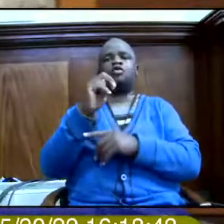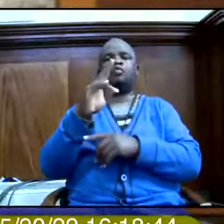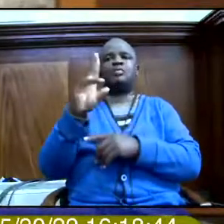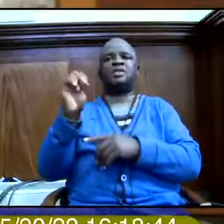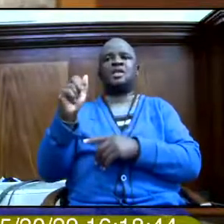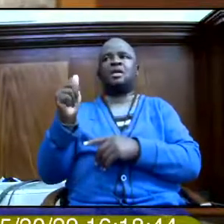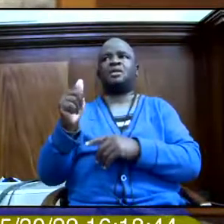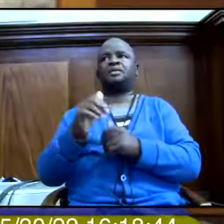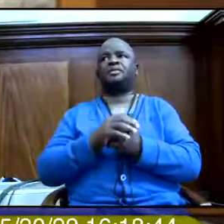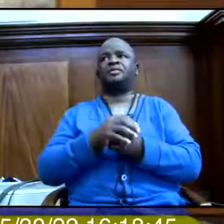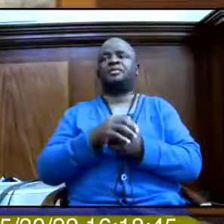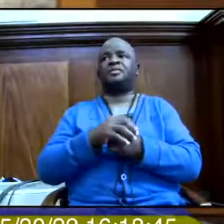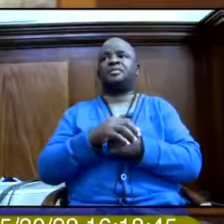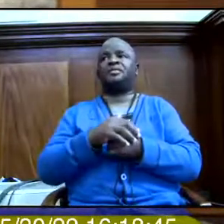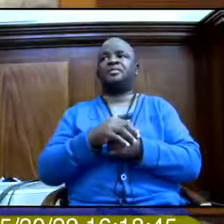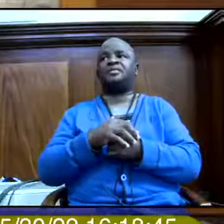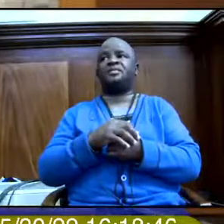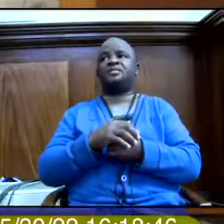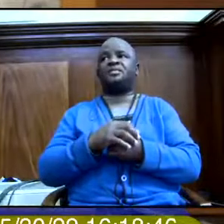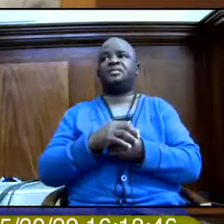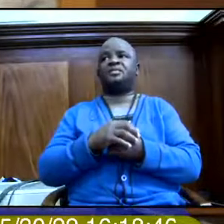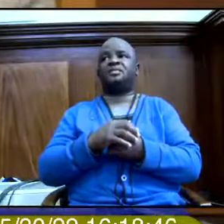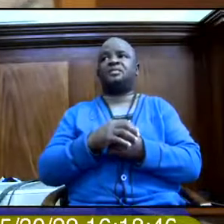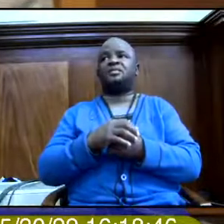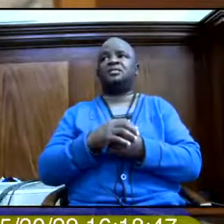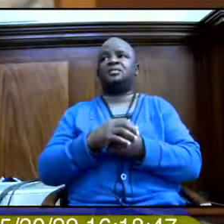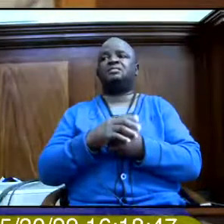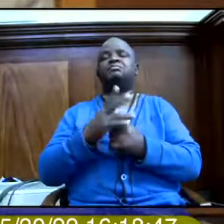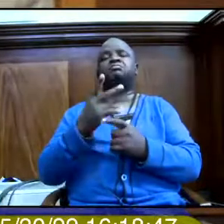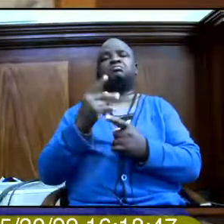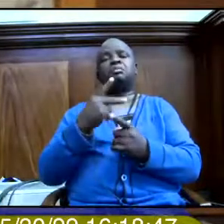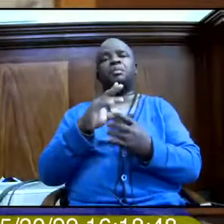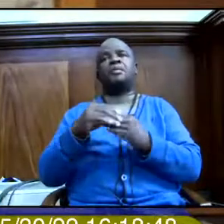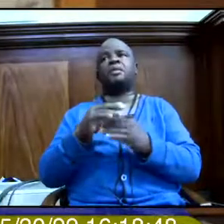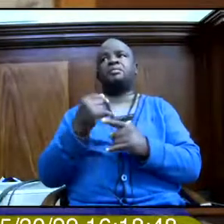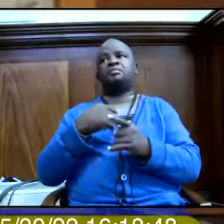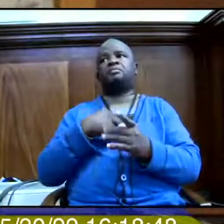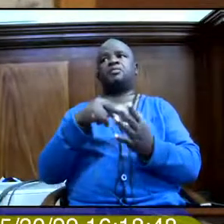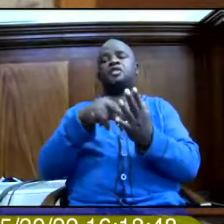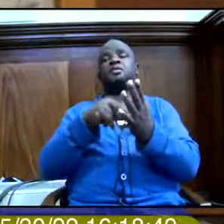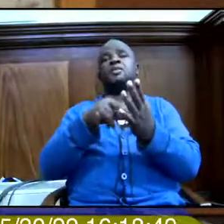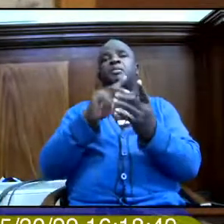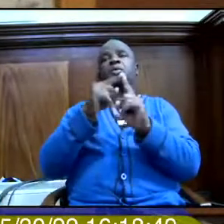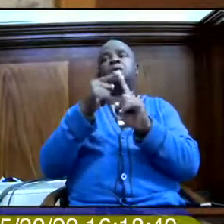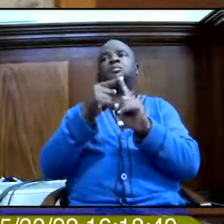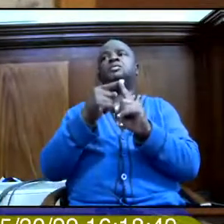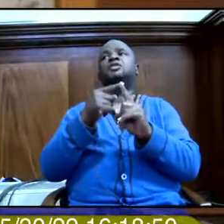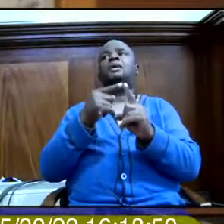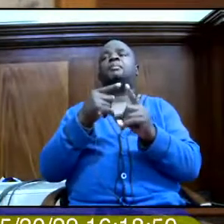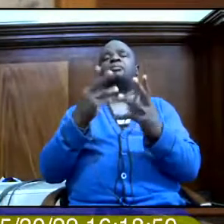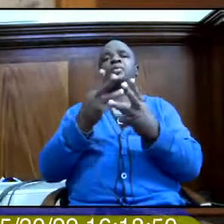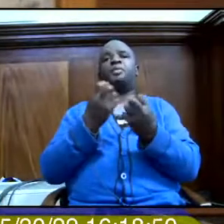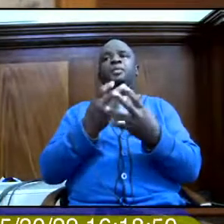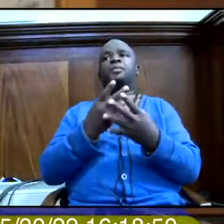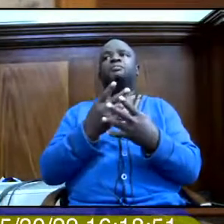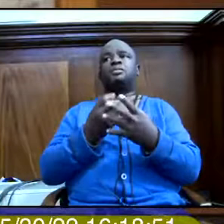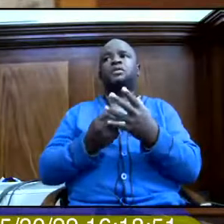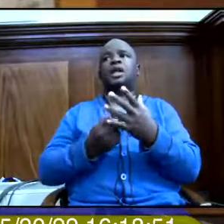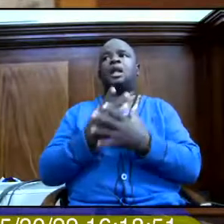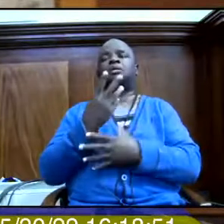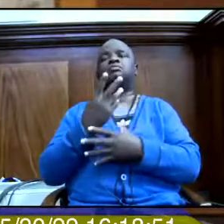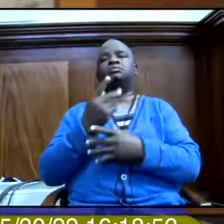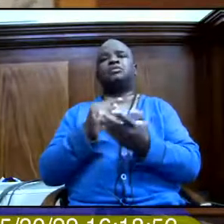honourable members i'm rising on one point because many speakers who came before me they have